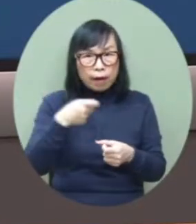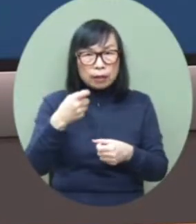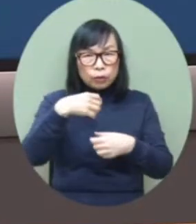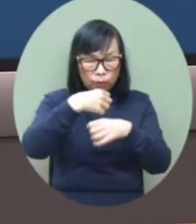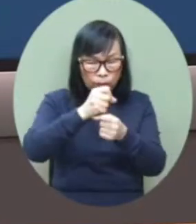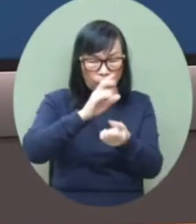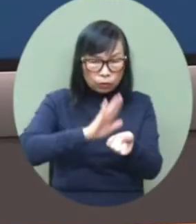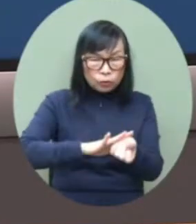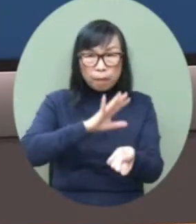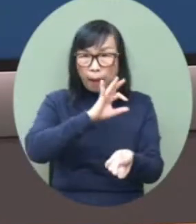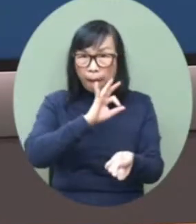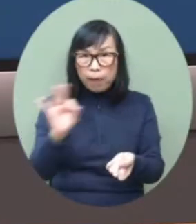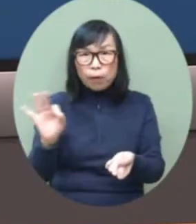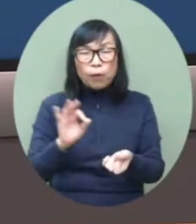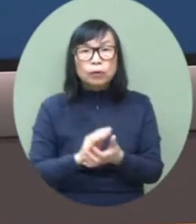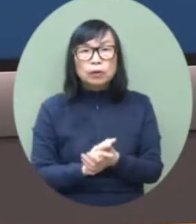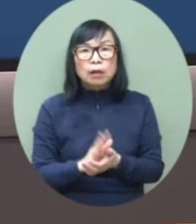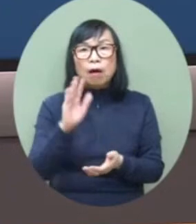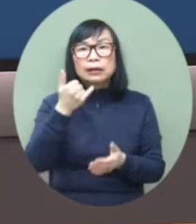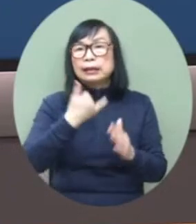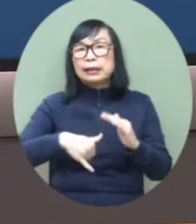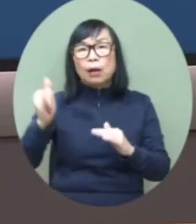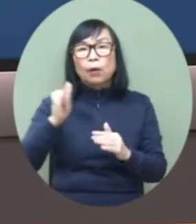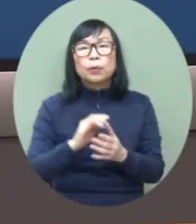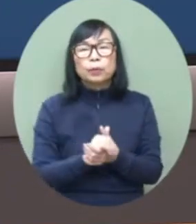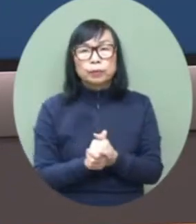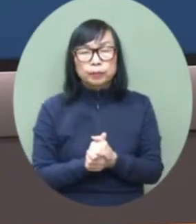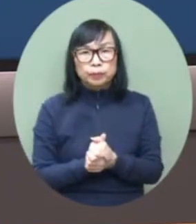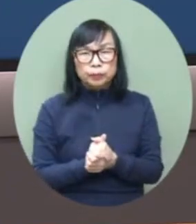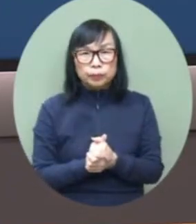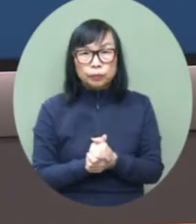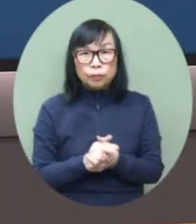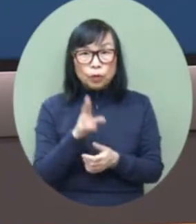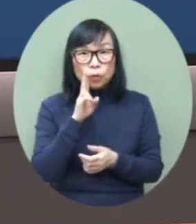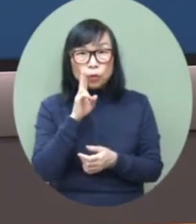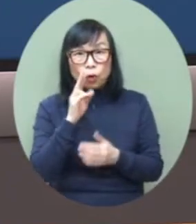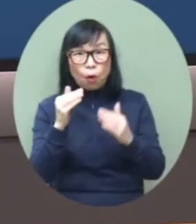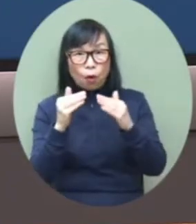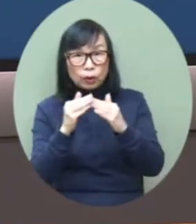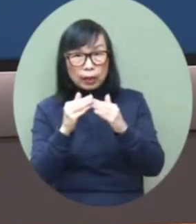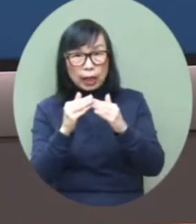date, as long as they reach negative testing,